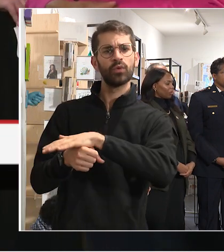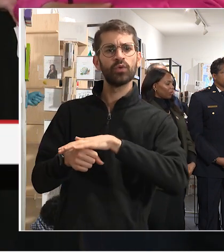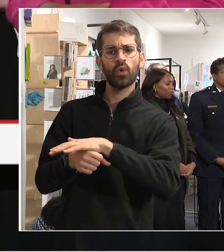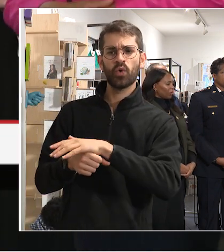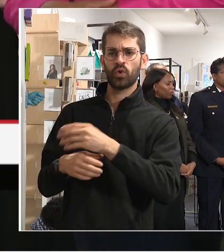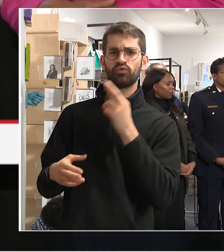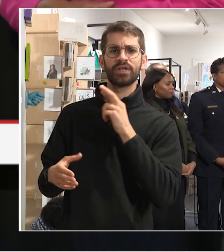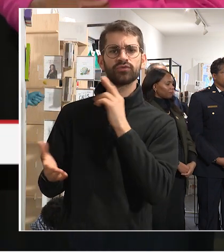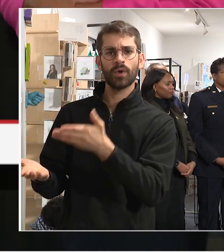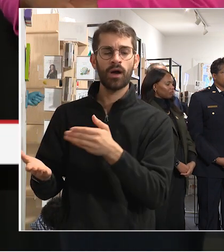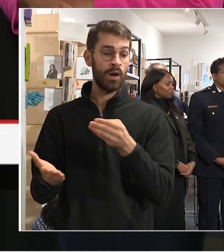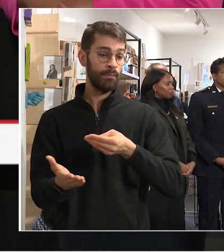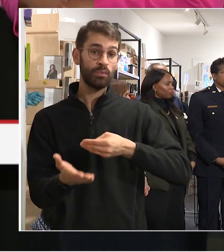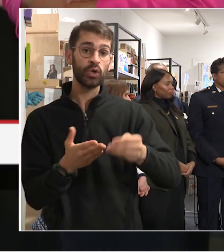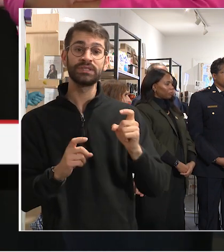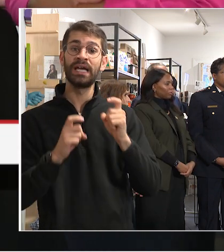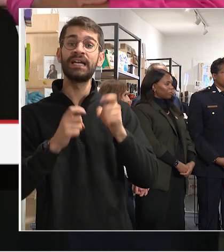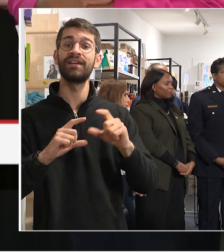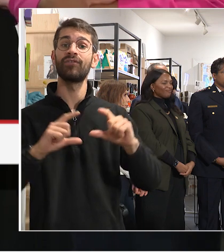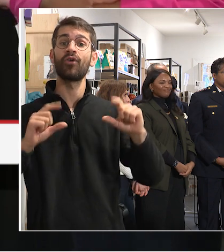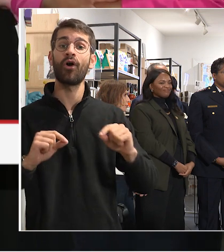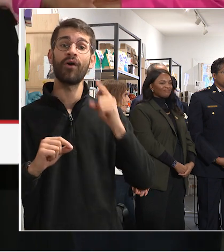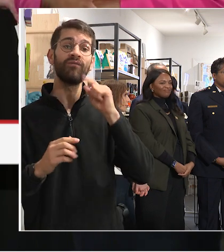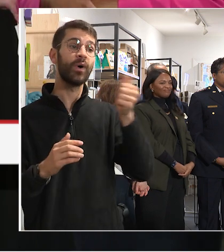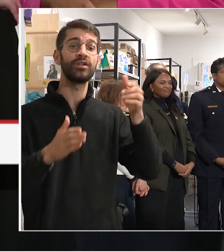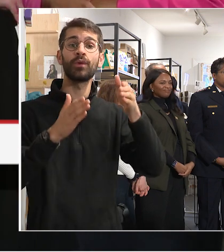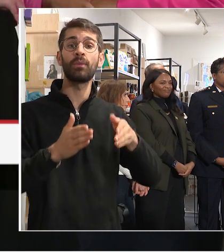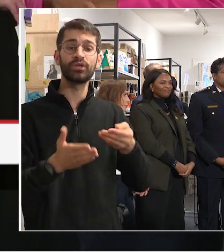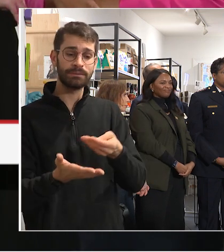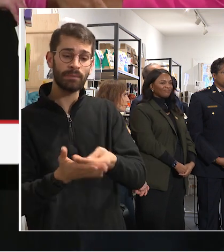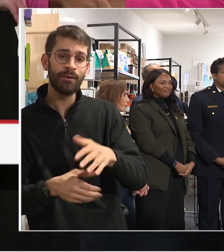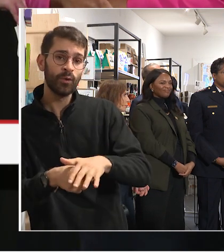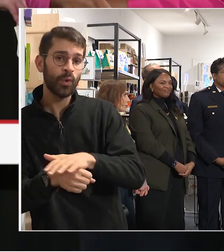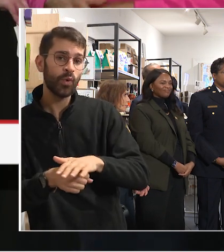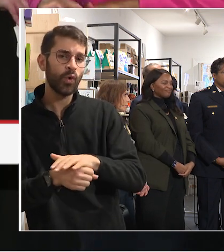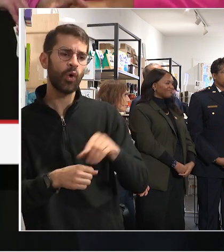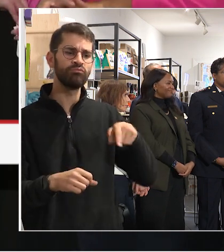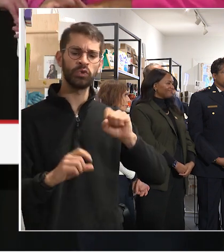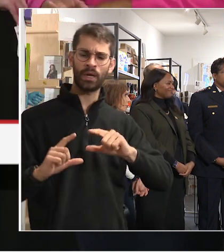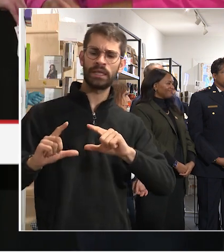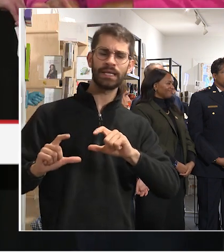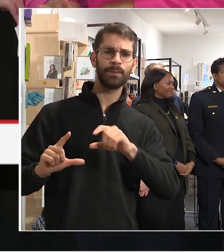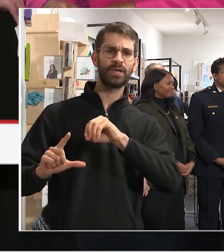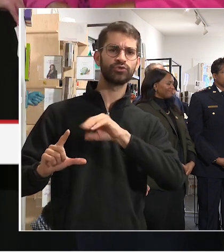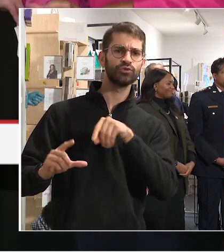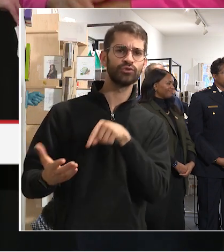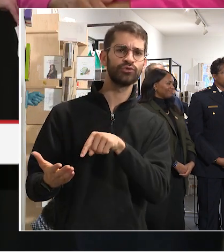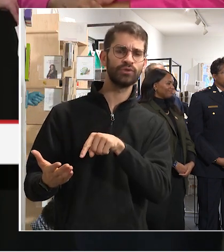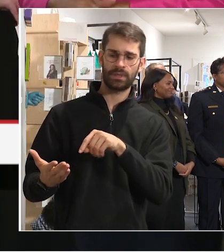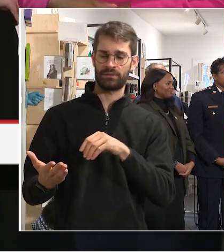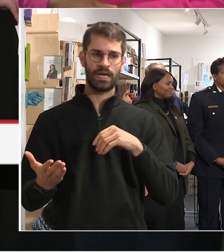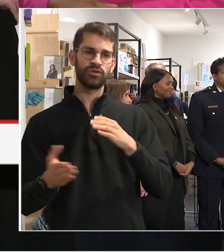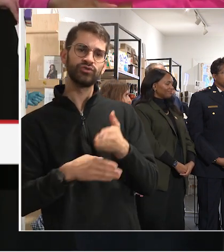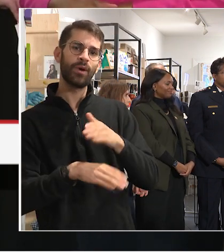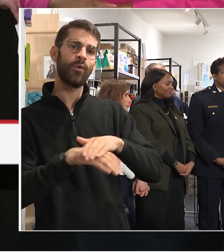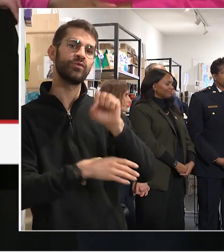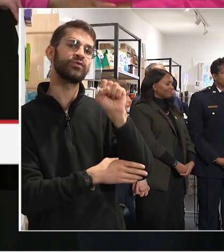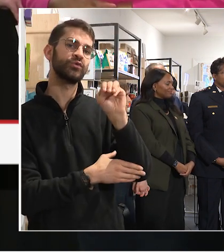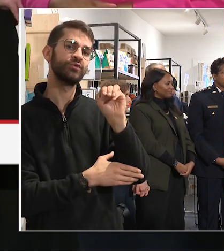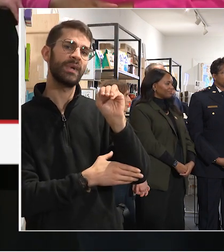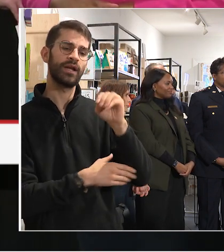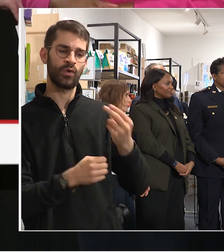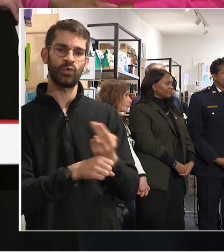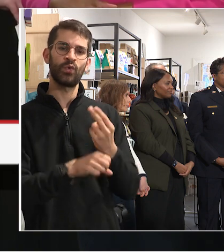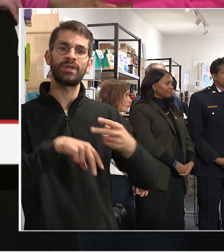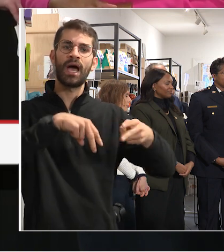even purchase a gift card for someone else to enjoy, snap a photo, share it on social media, and use the